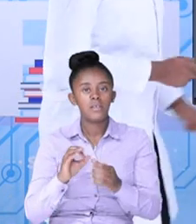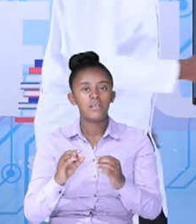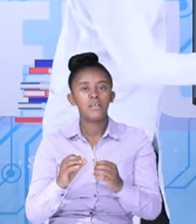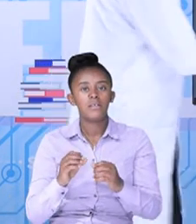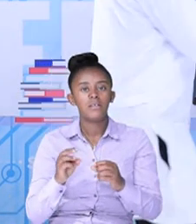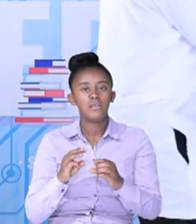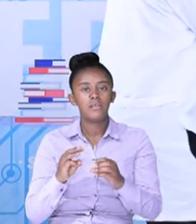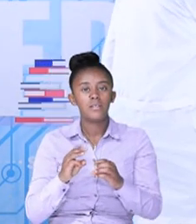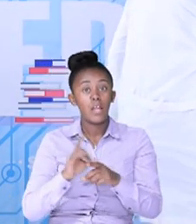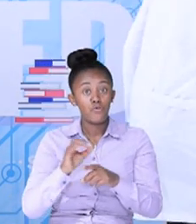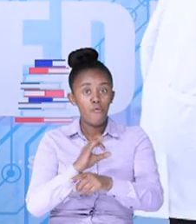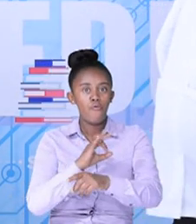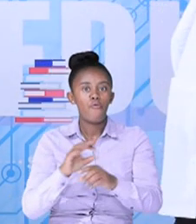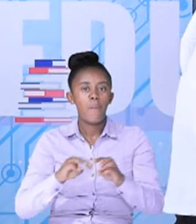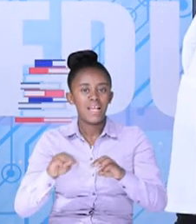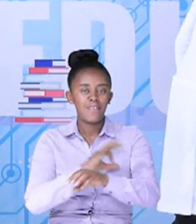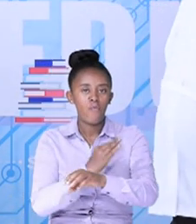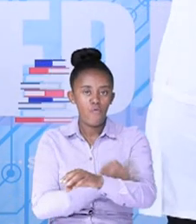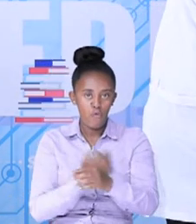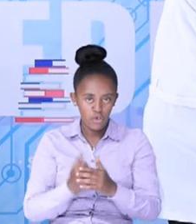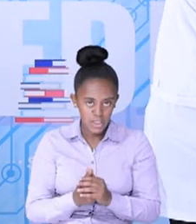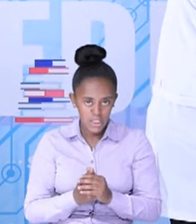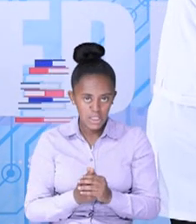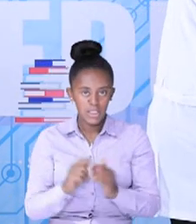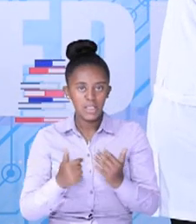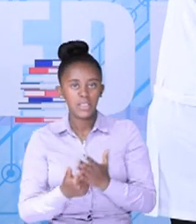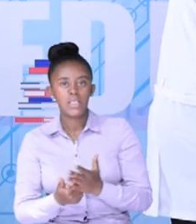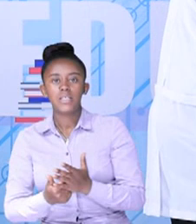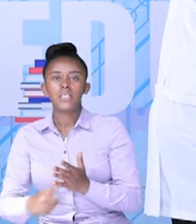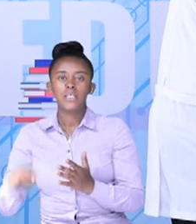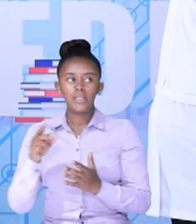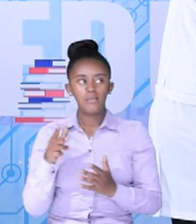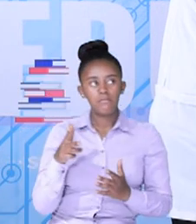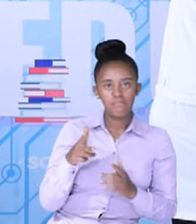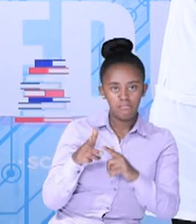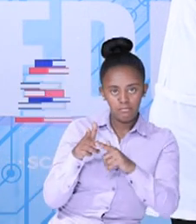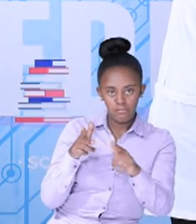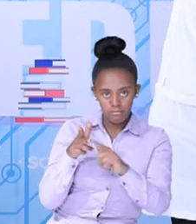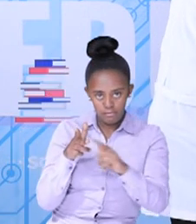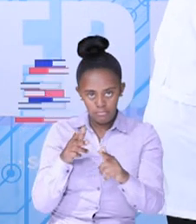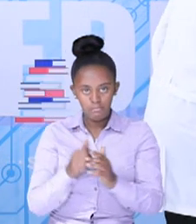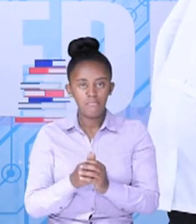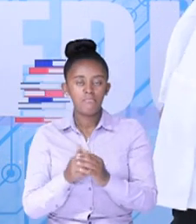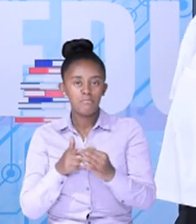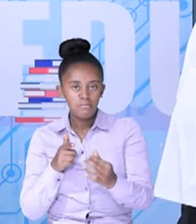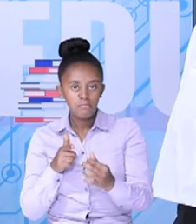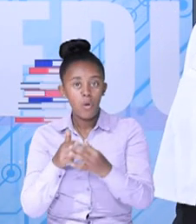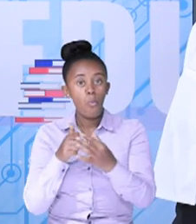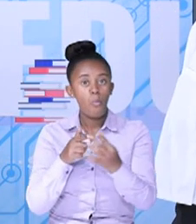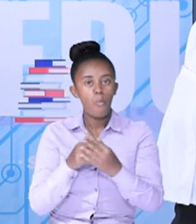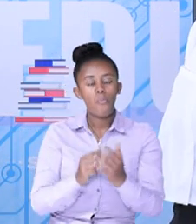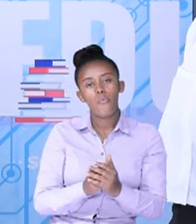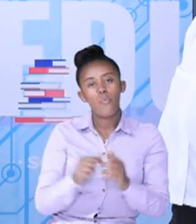force. So in this case, we have the speed, and the speed is to the direction of, we have the velocity to the direction of a positive x-axis.